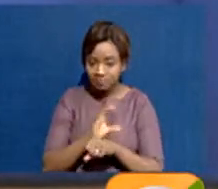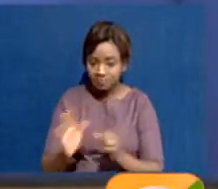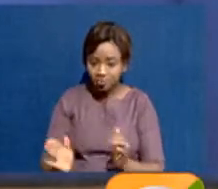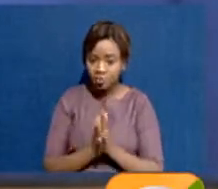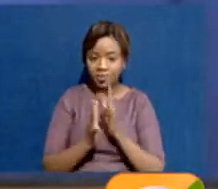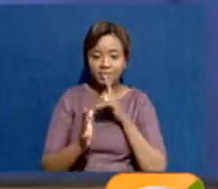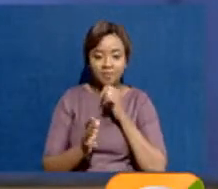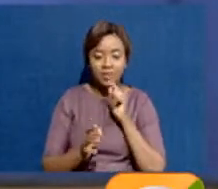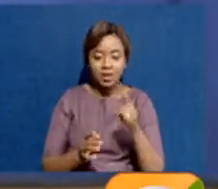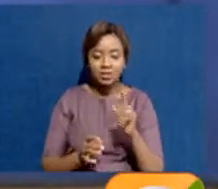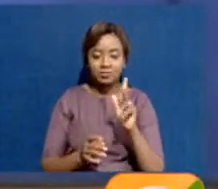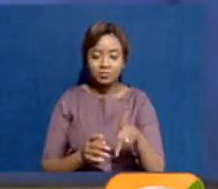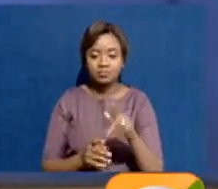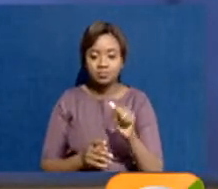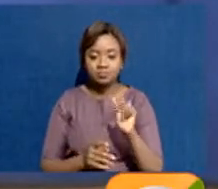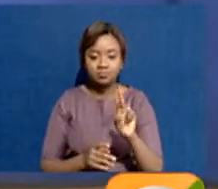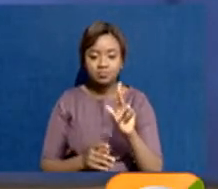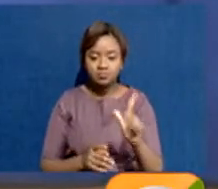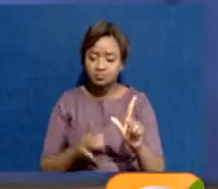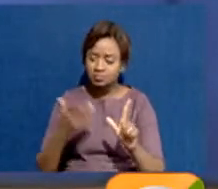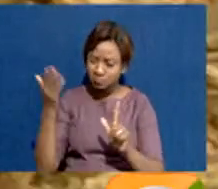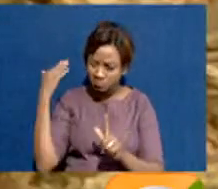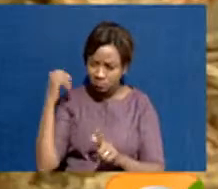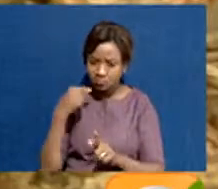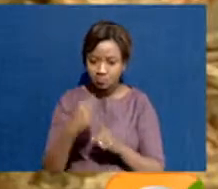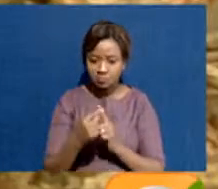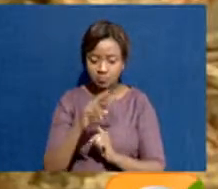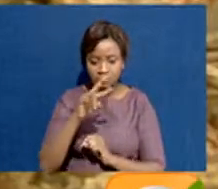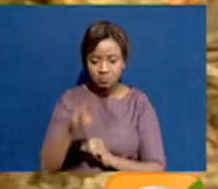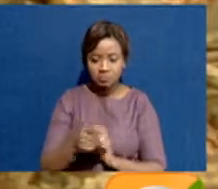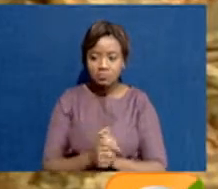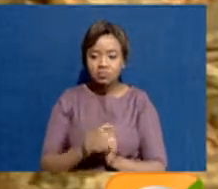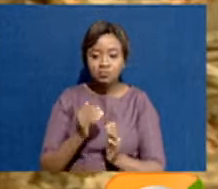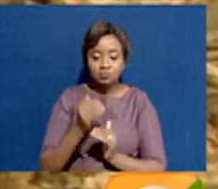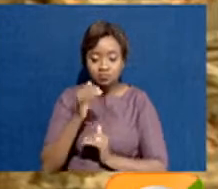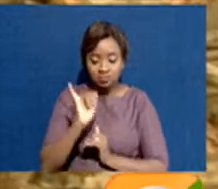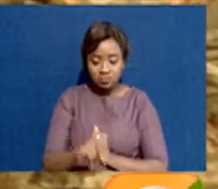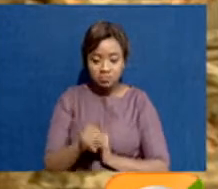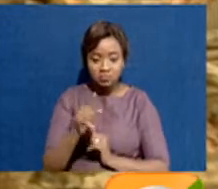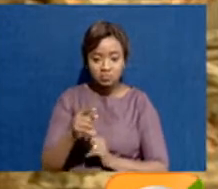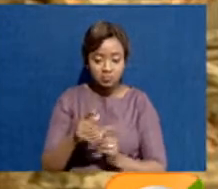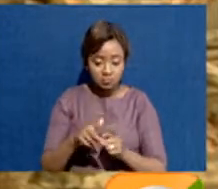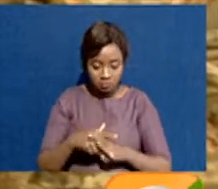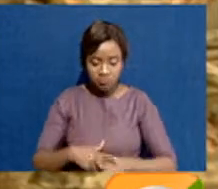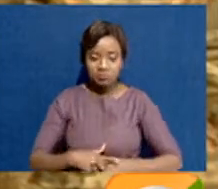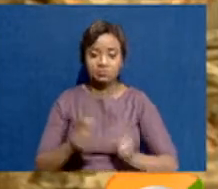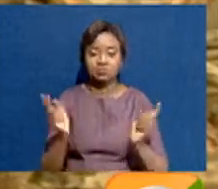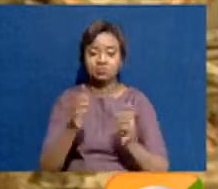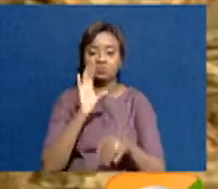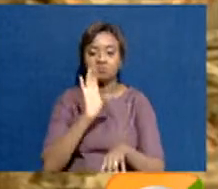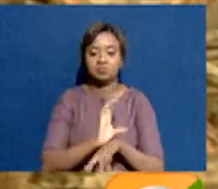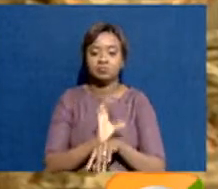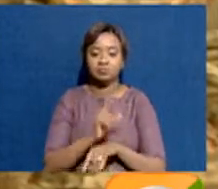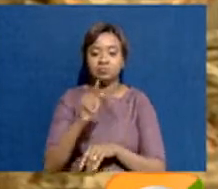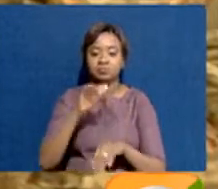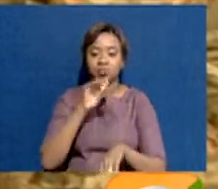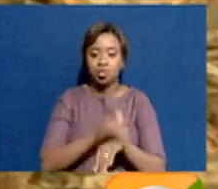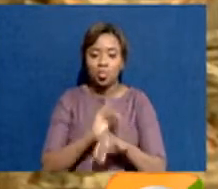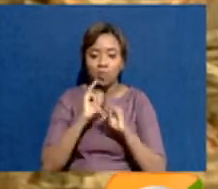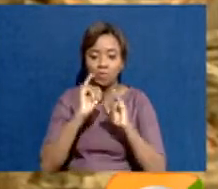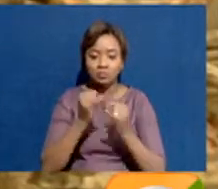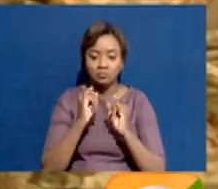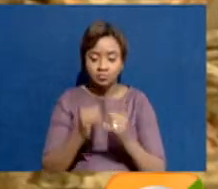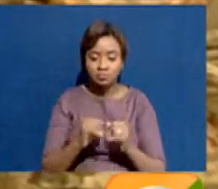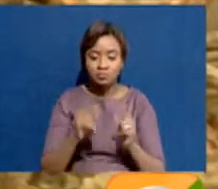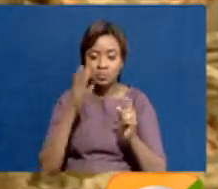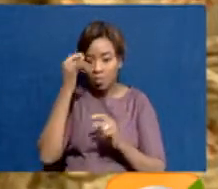Mackenzie in the early 2000s. Na hivyo ndivyo dini ya Good News ilianza. Manake walioendelea